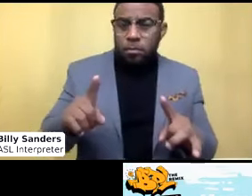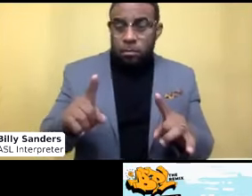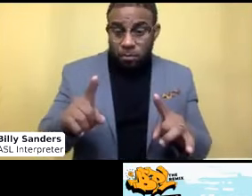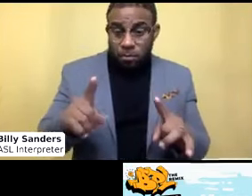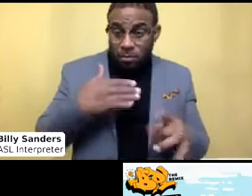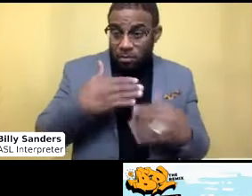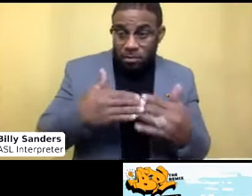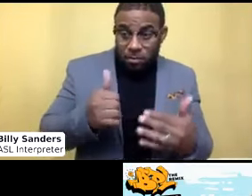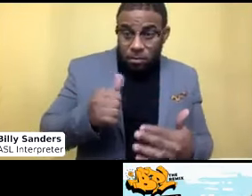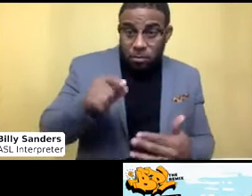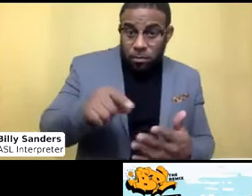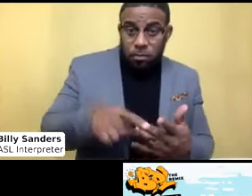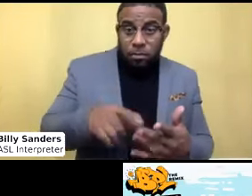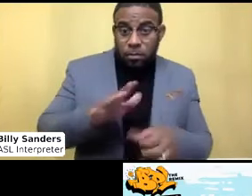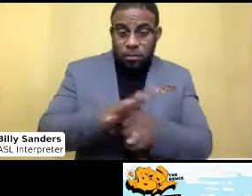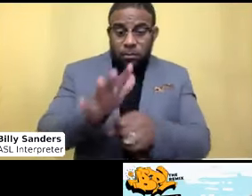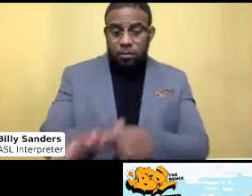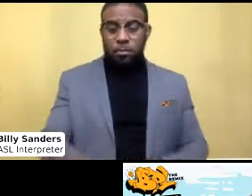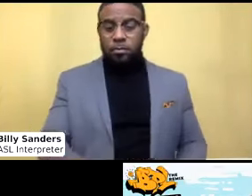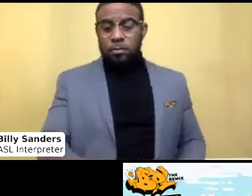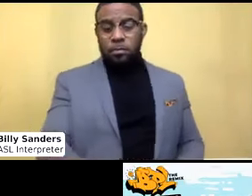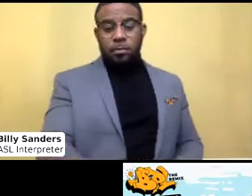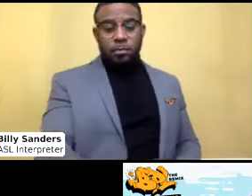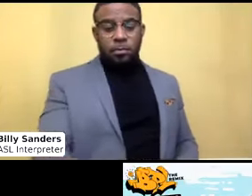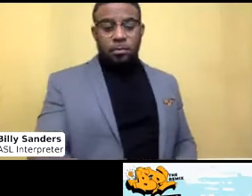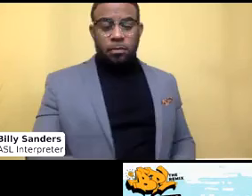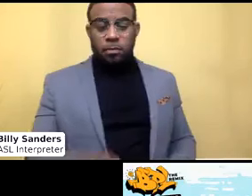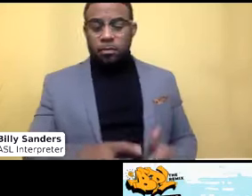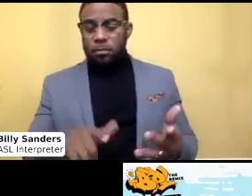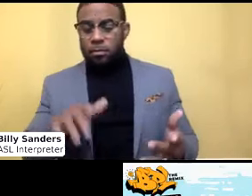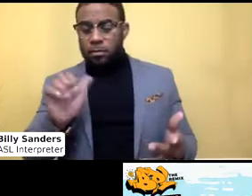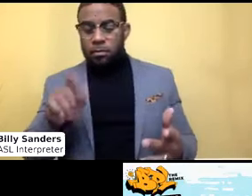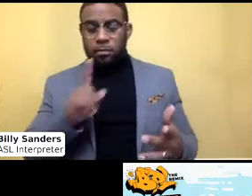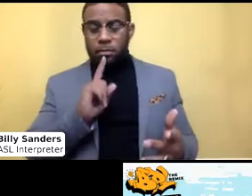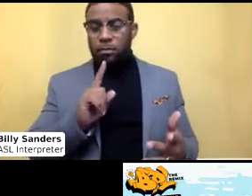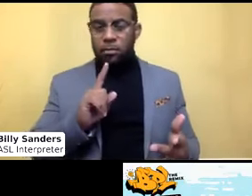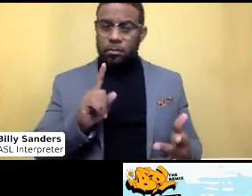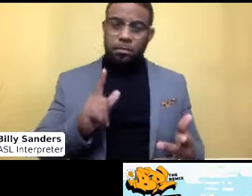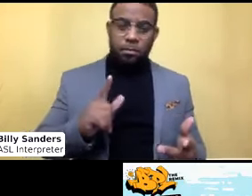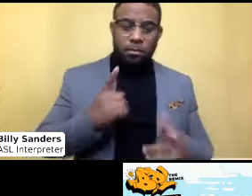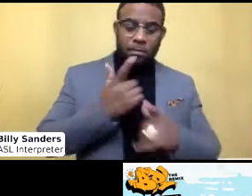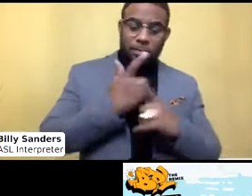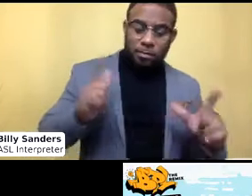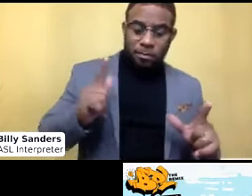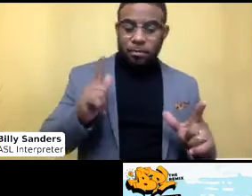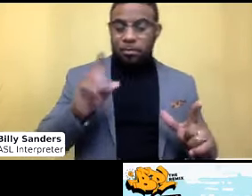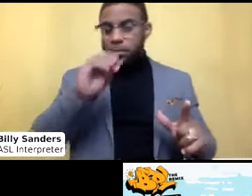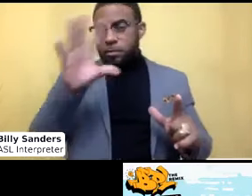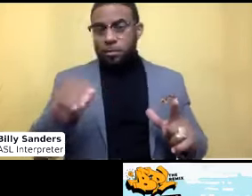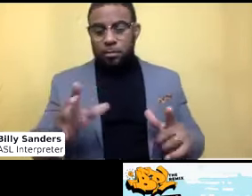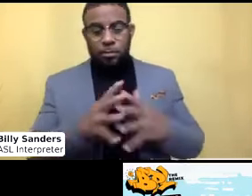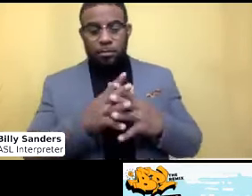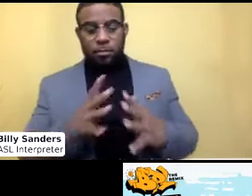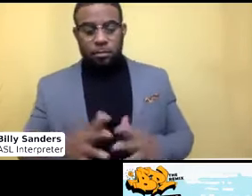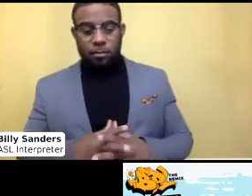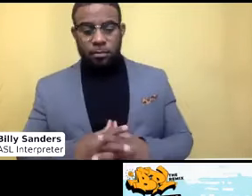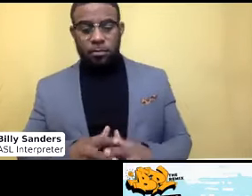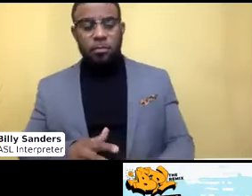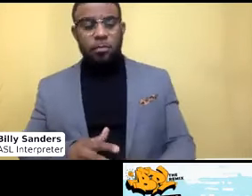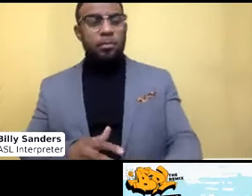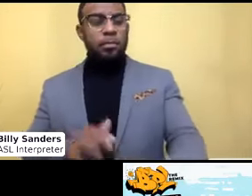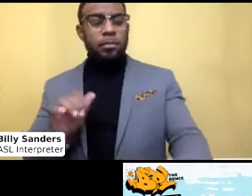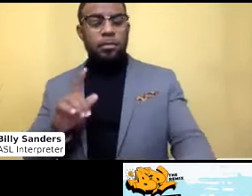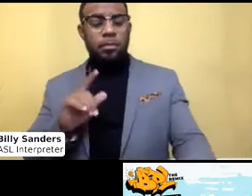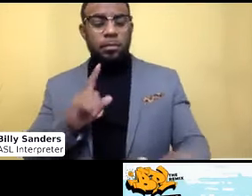not really going to be enough. We really there has to be a liberation, an African liberation, where the people are able